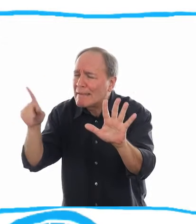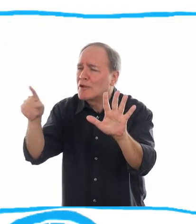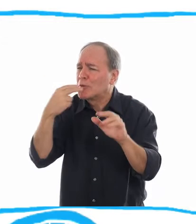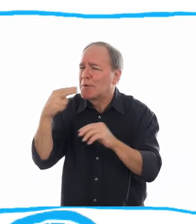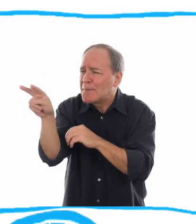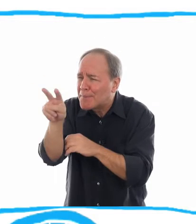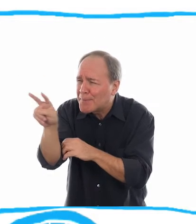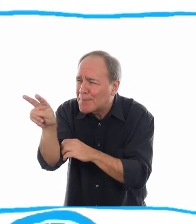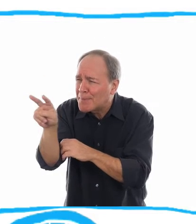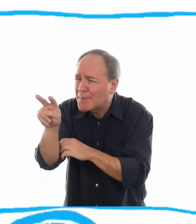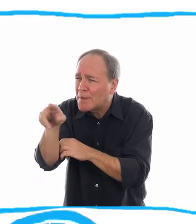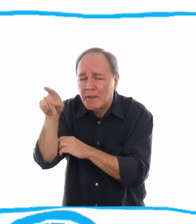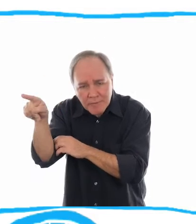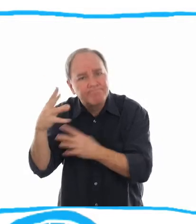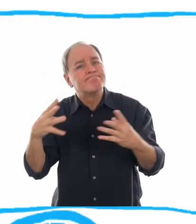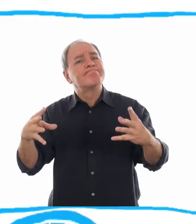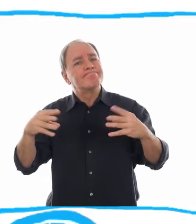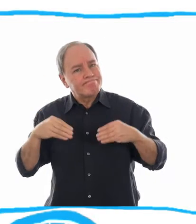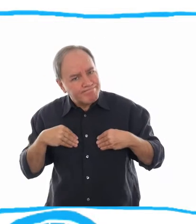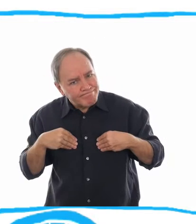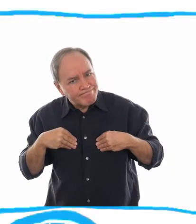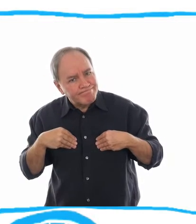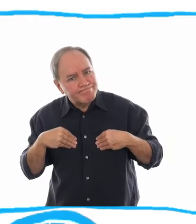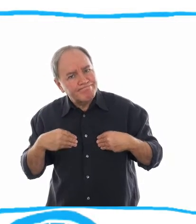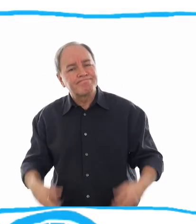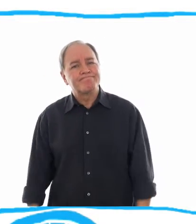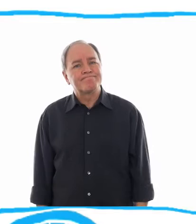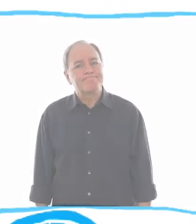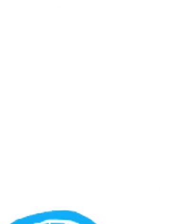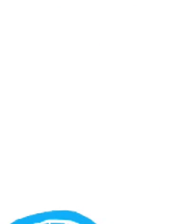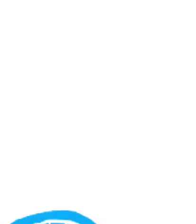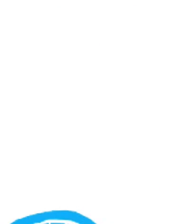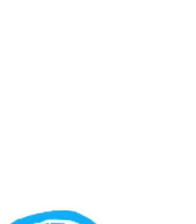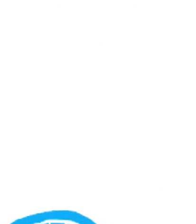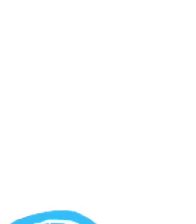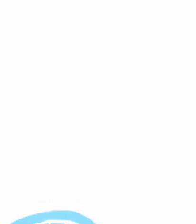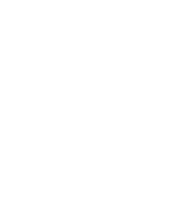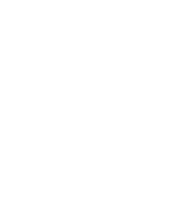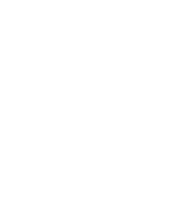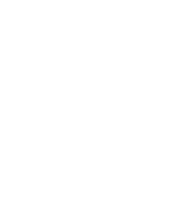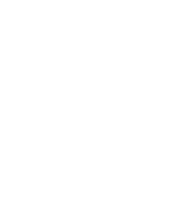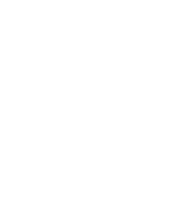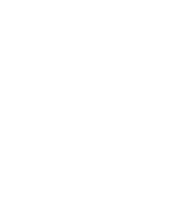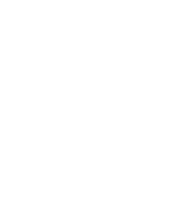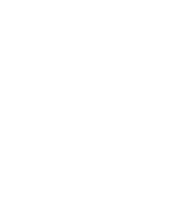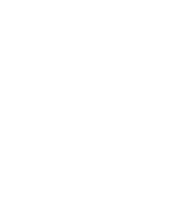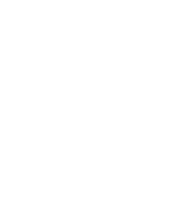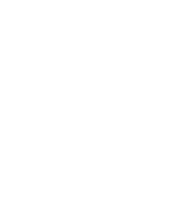to speak clearly and slowly and be visible because I need to read lips.